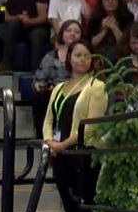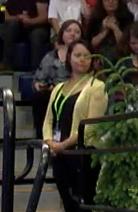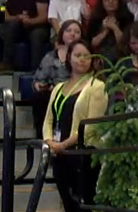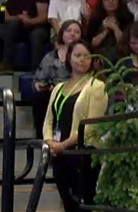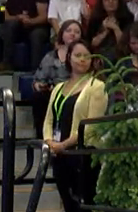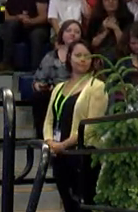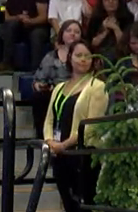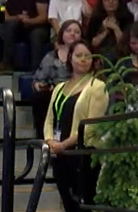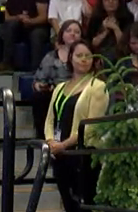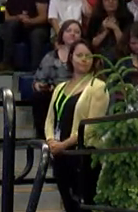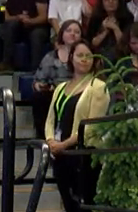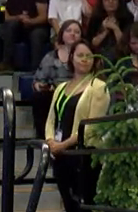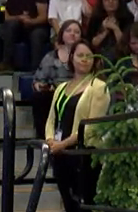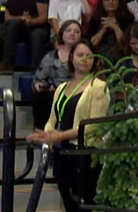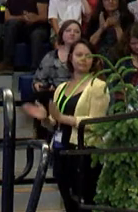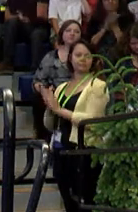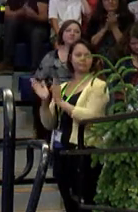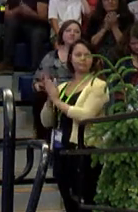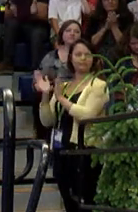Ekram Omer.